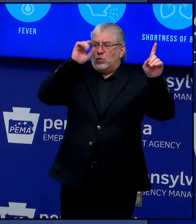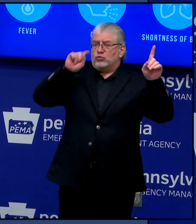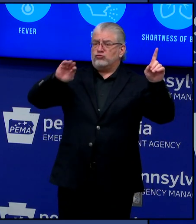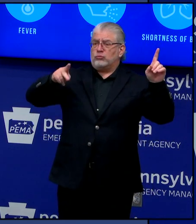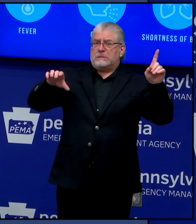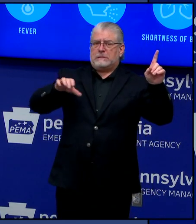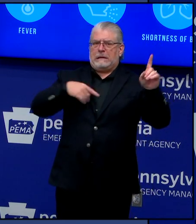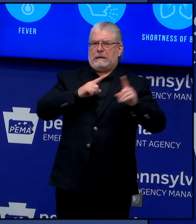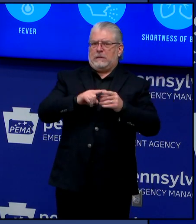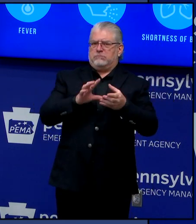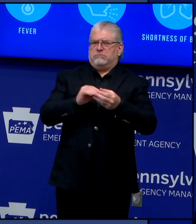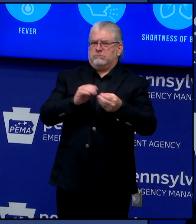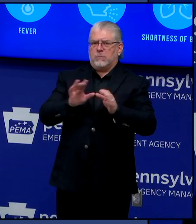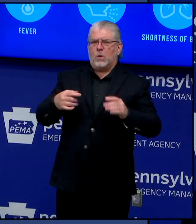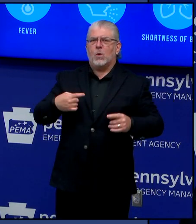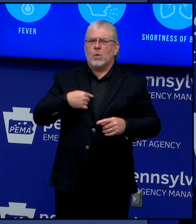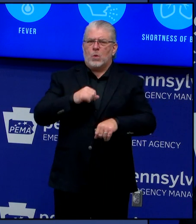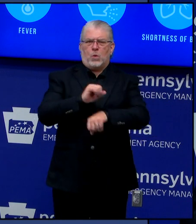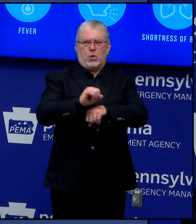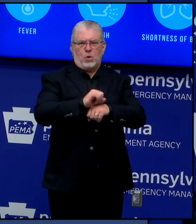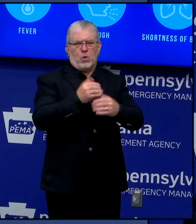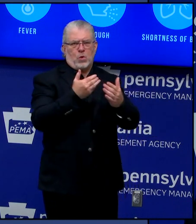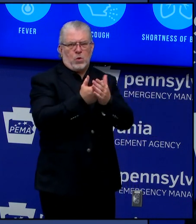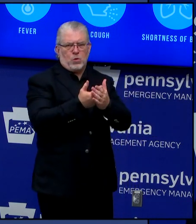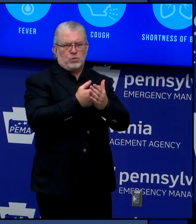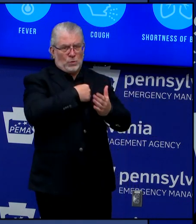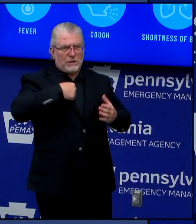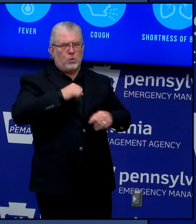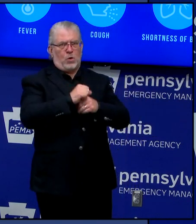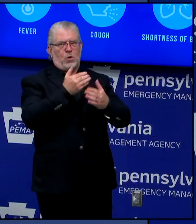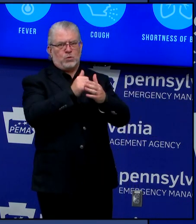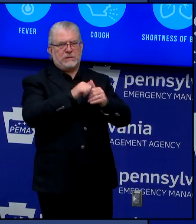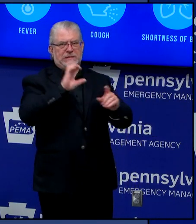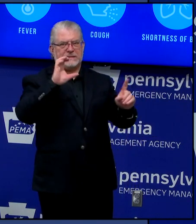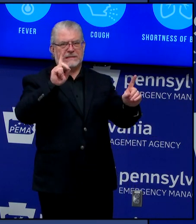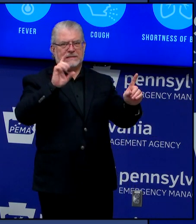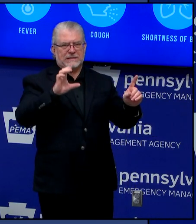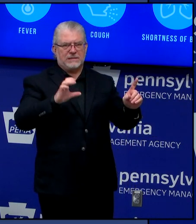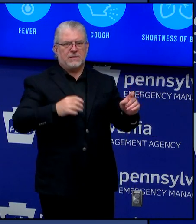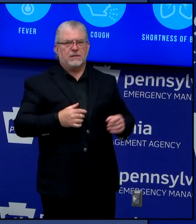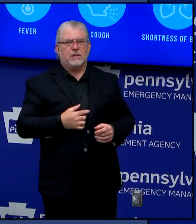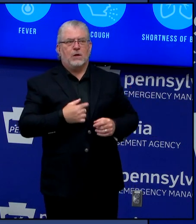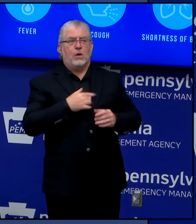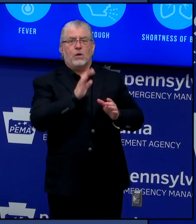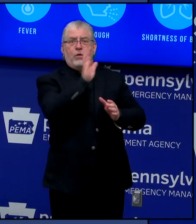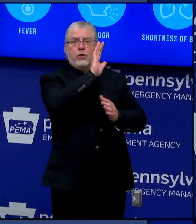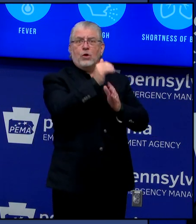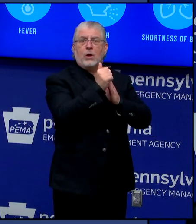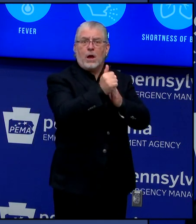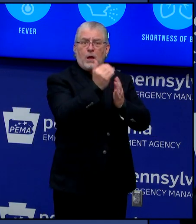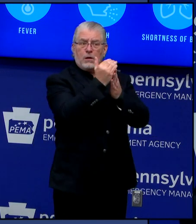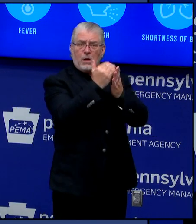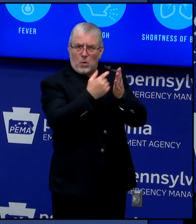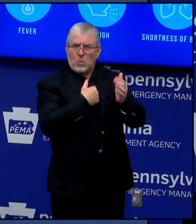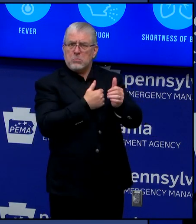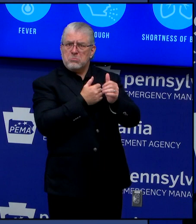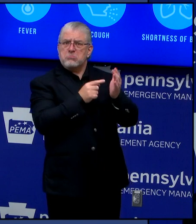very closely with the CDC. We have been looking at their guidelines, and when they meet with